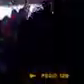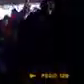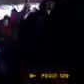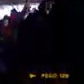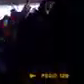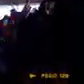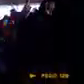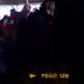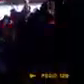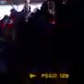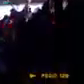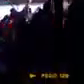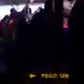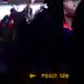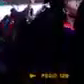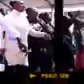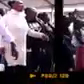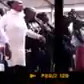before